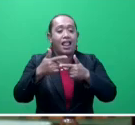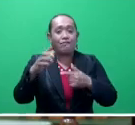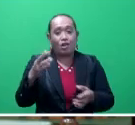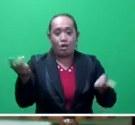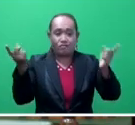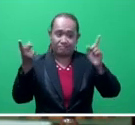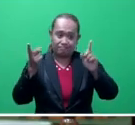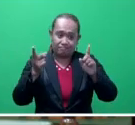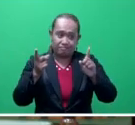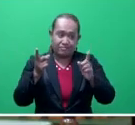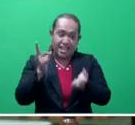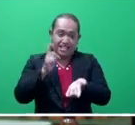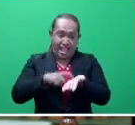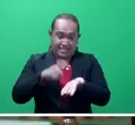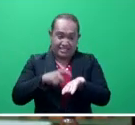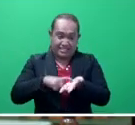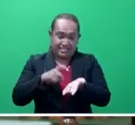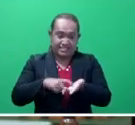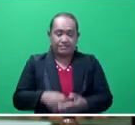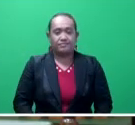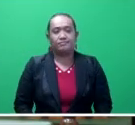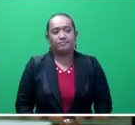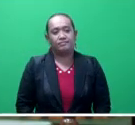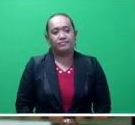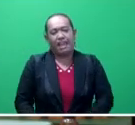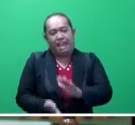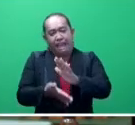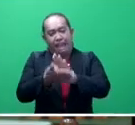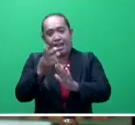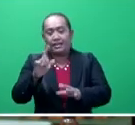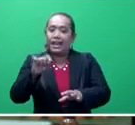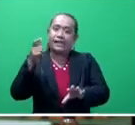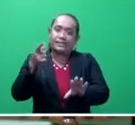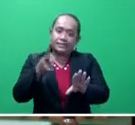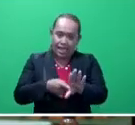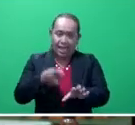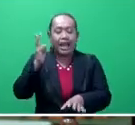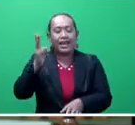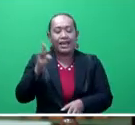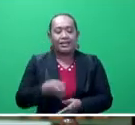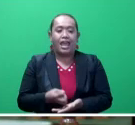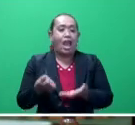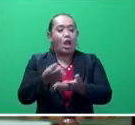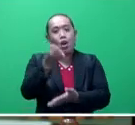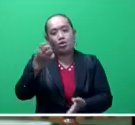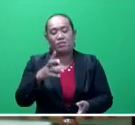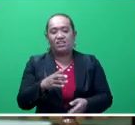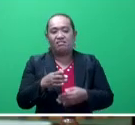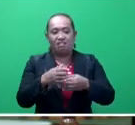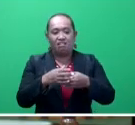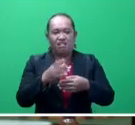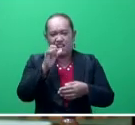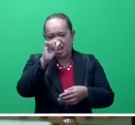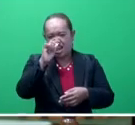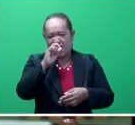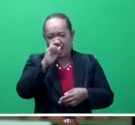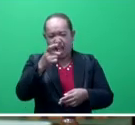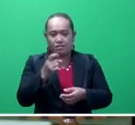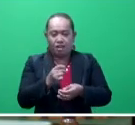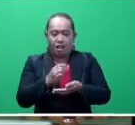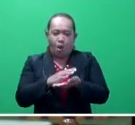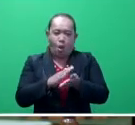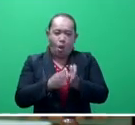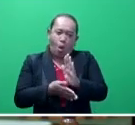projections because we could indeed have high debt levels next year if our economy does not fully reopen, and we want to be